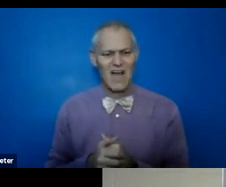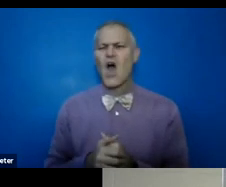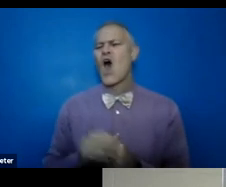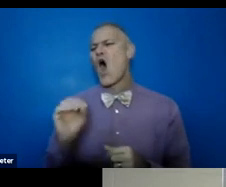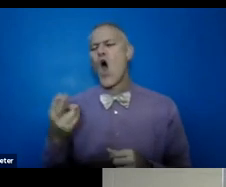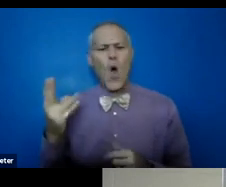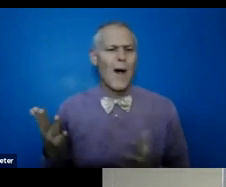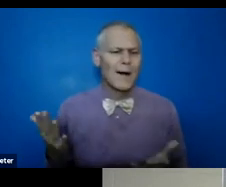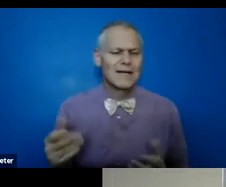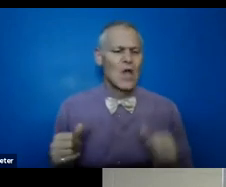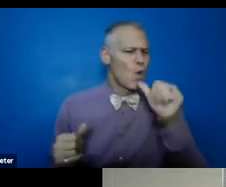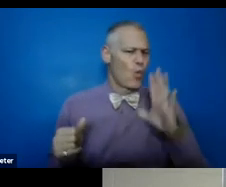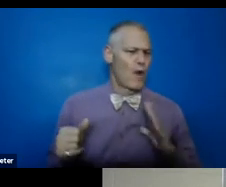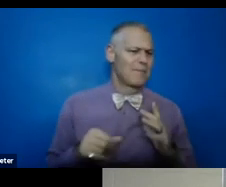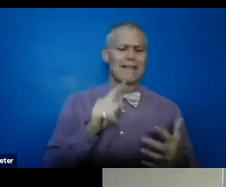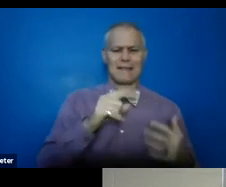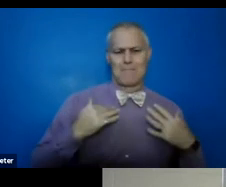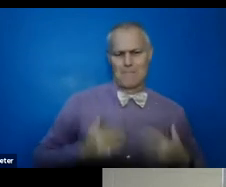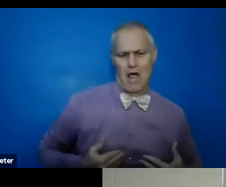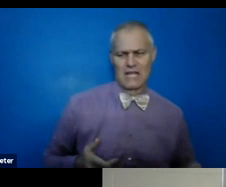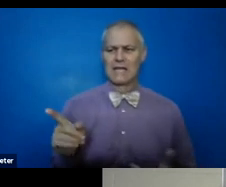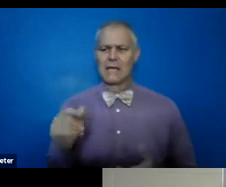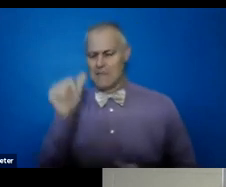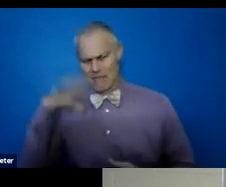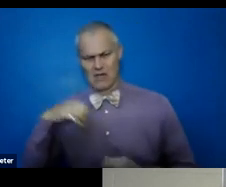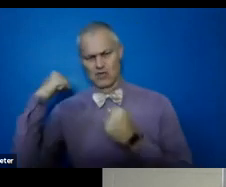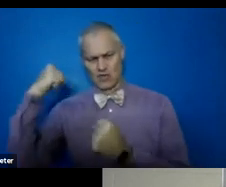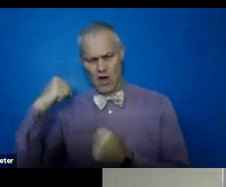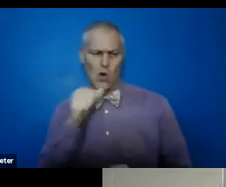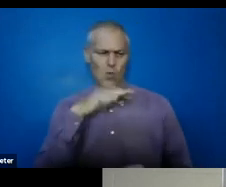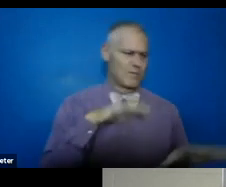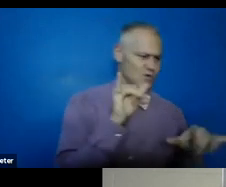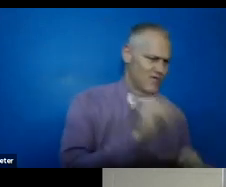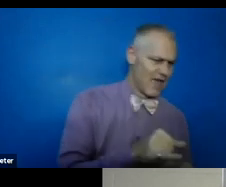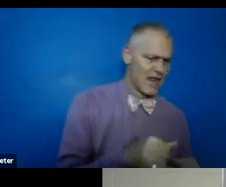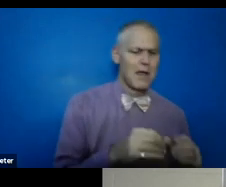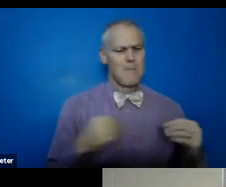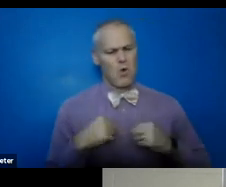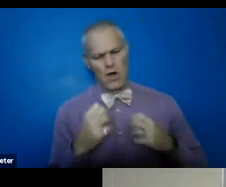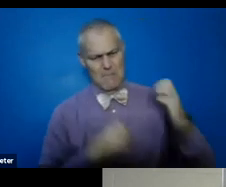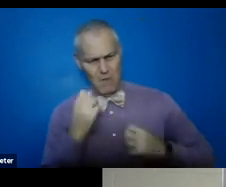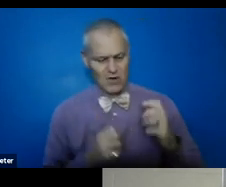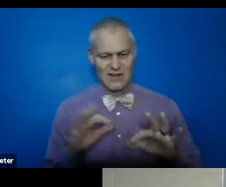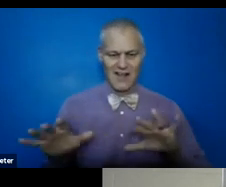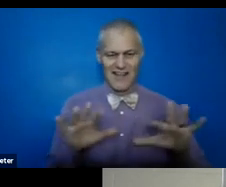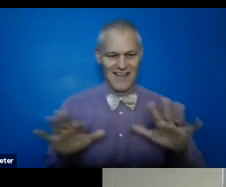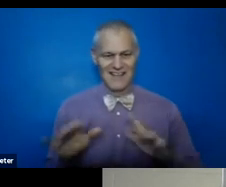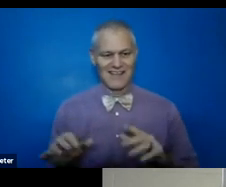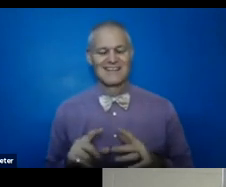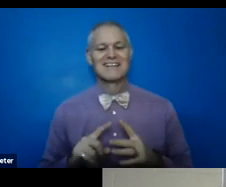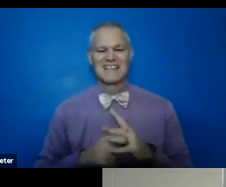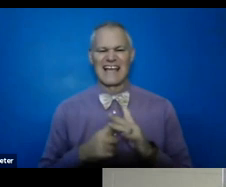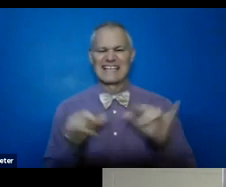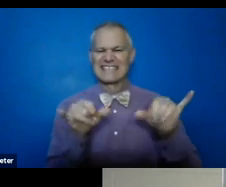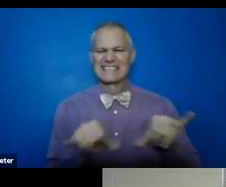well, women have this kind of body part, men are stronger, women do this, women are more emotional, and like a handful of like stereotypical